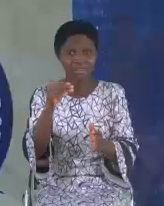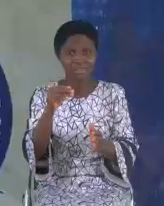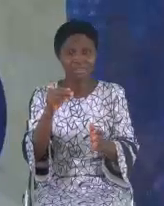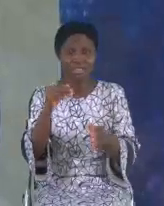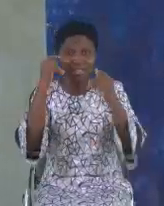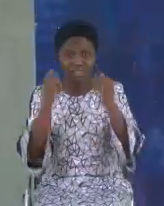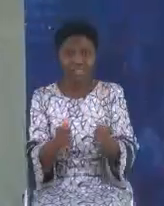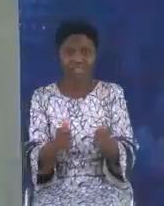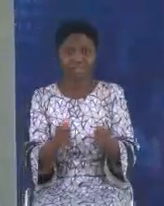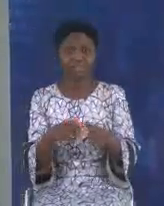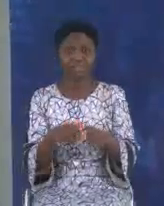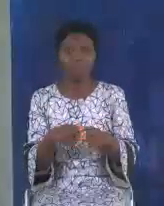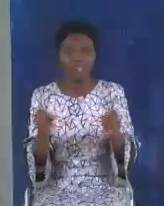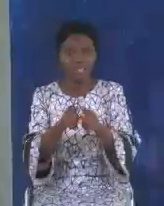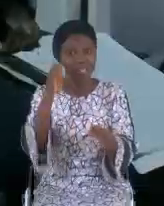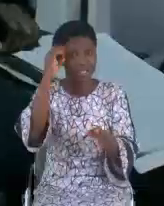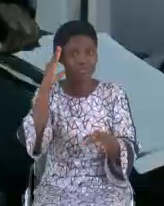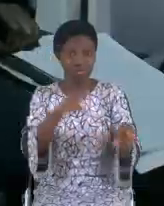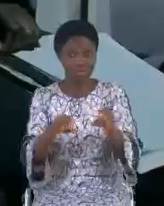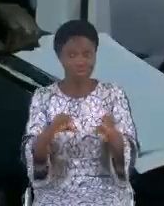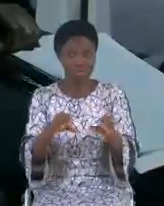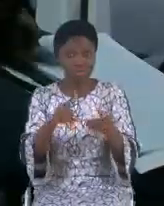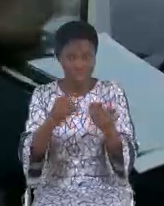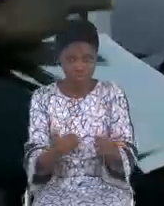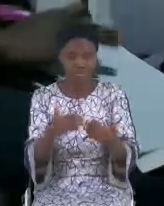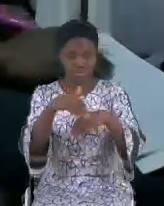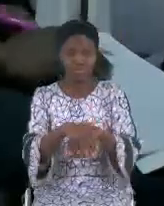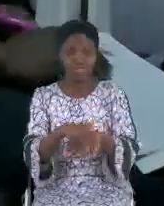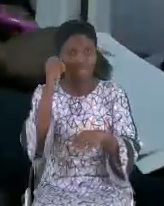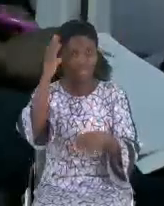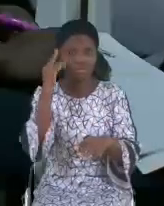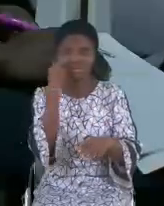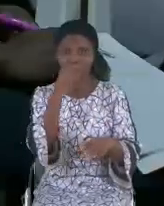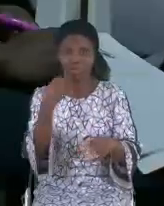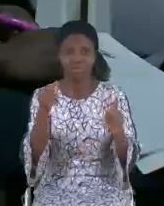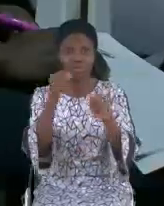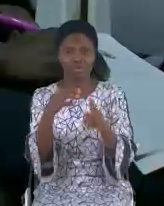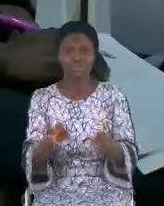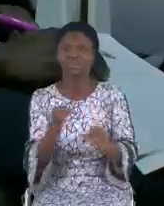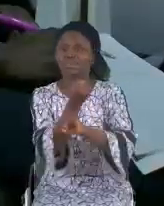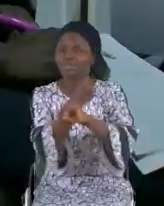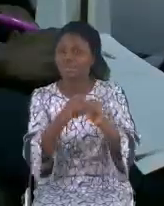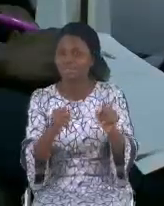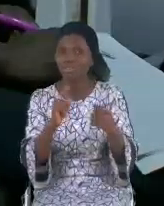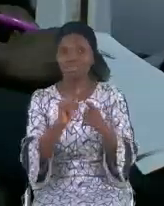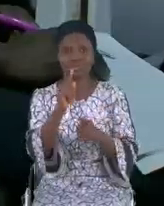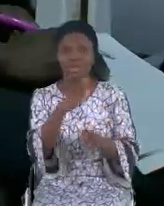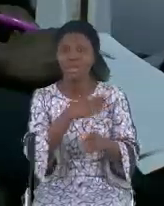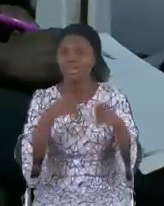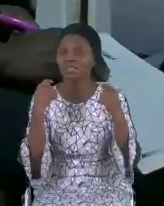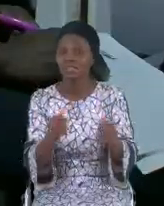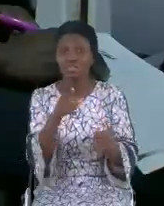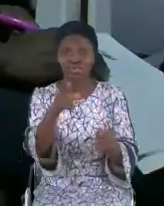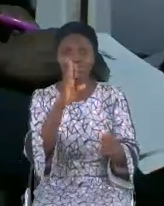instantaneously, like he will do tonight. He'll speak the word of salvation to you, and instantaneously you are